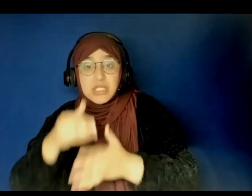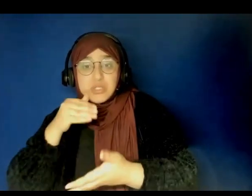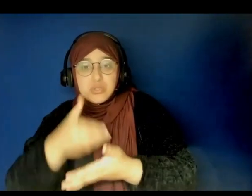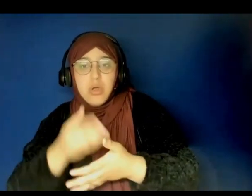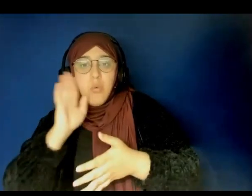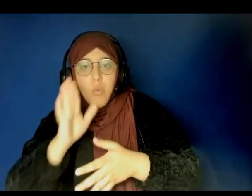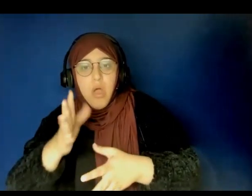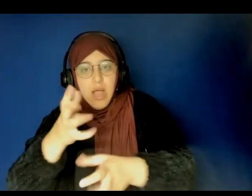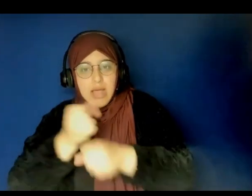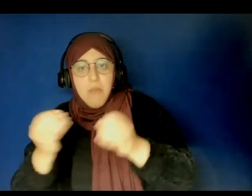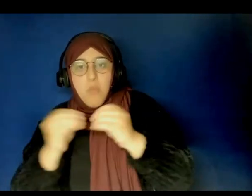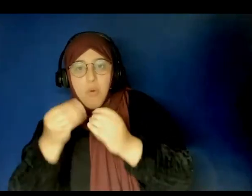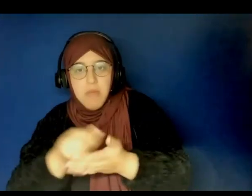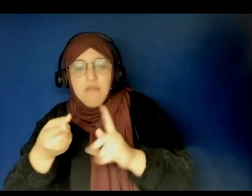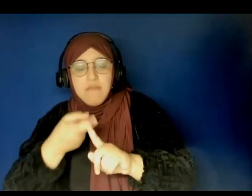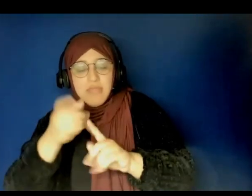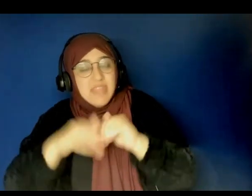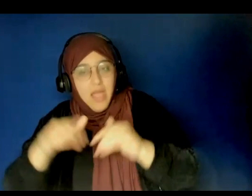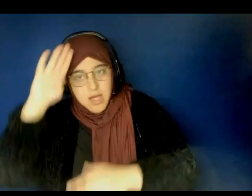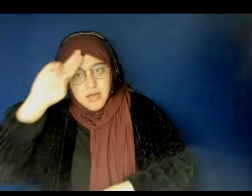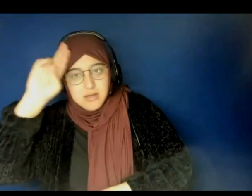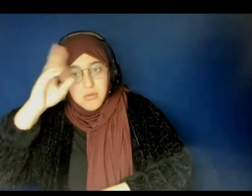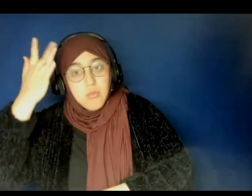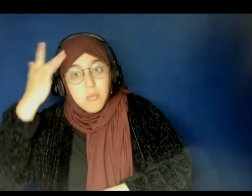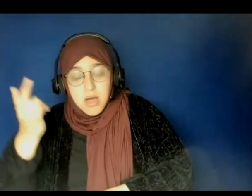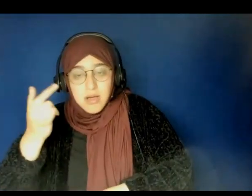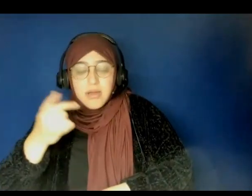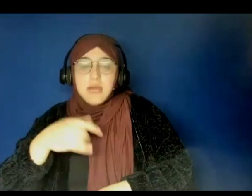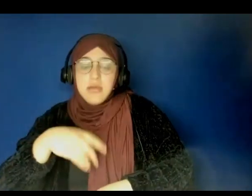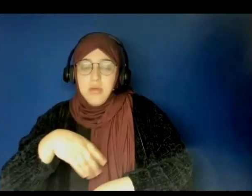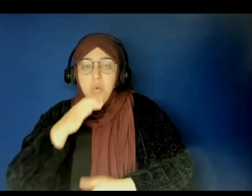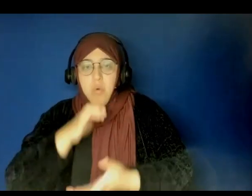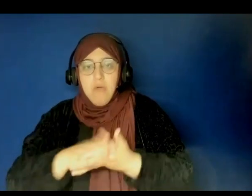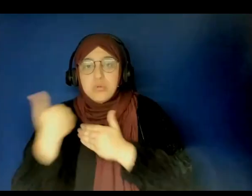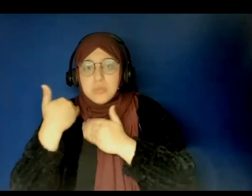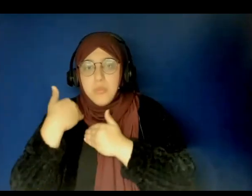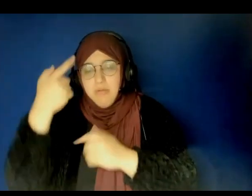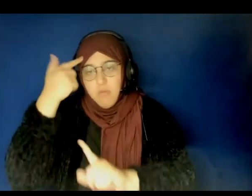her uncle. Why? Because she is responsible for herself and her family.